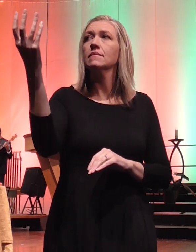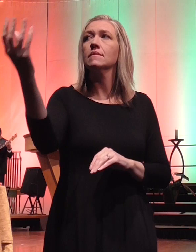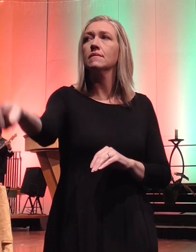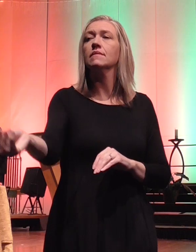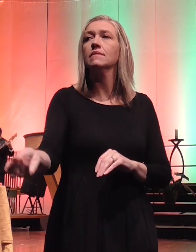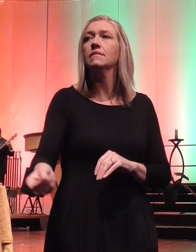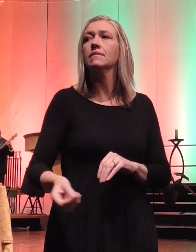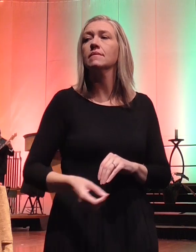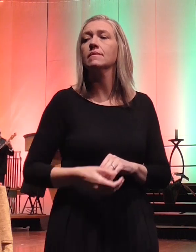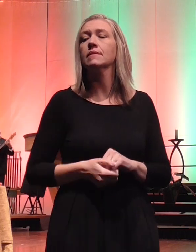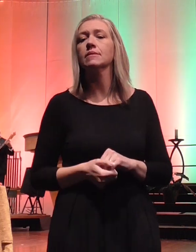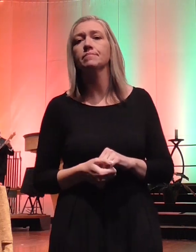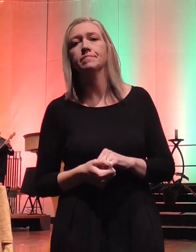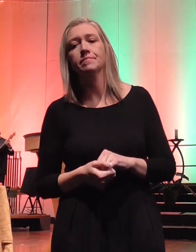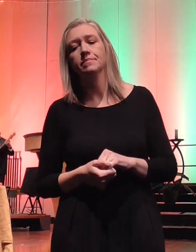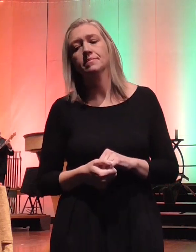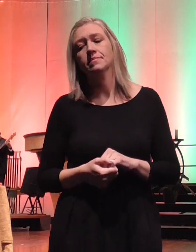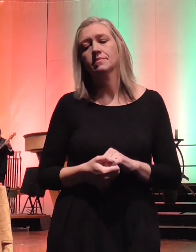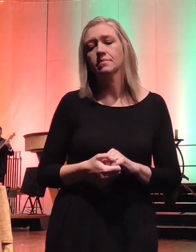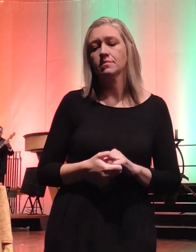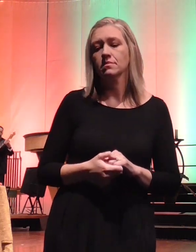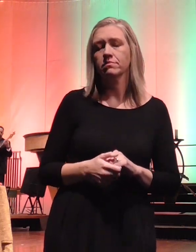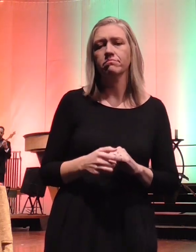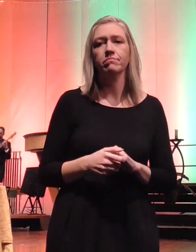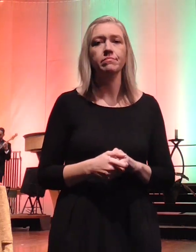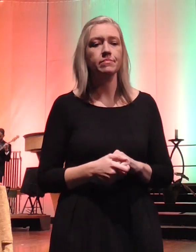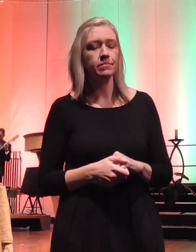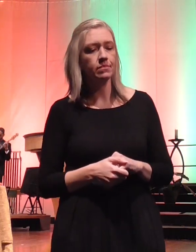me go?